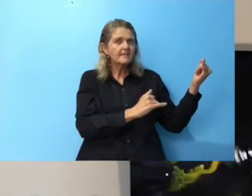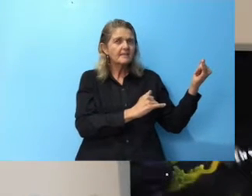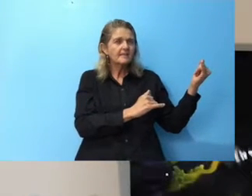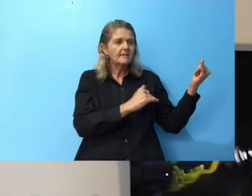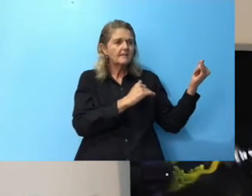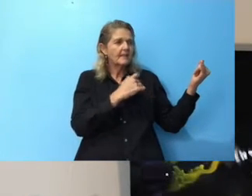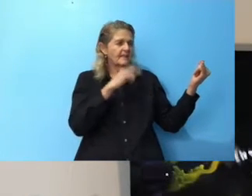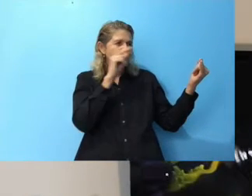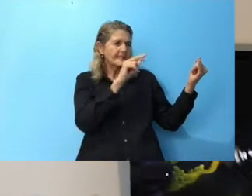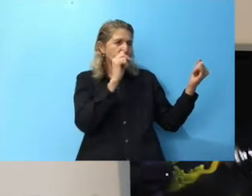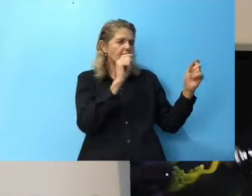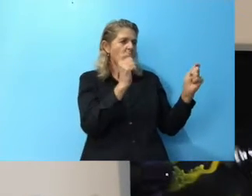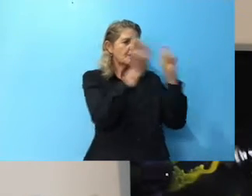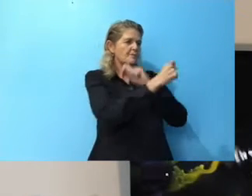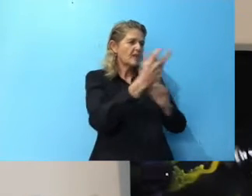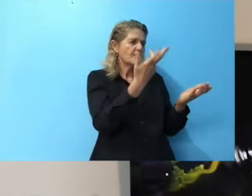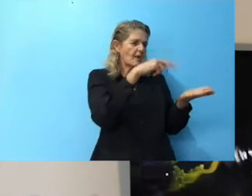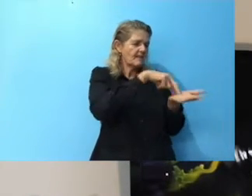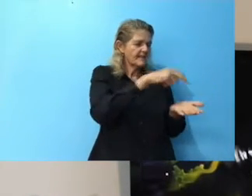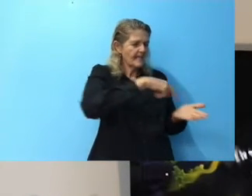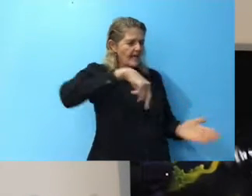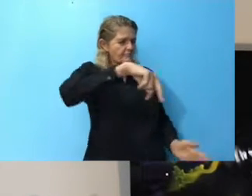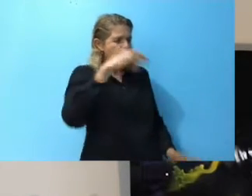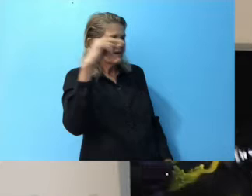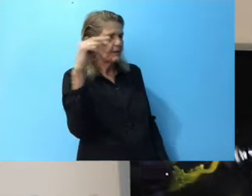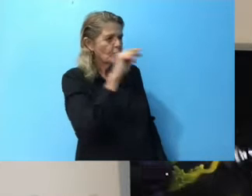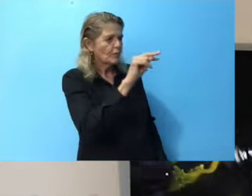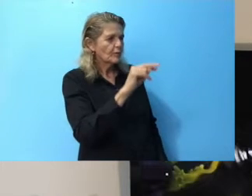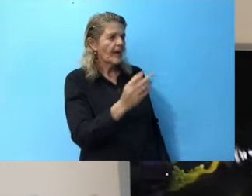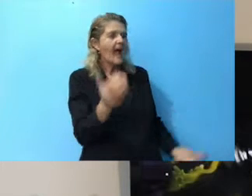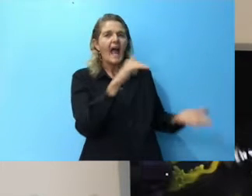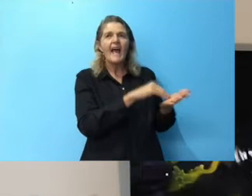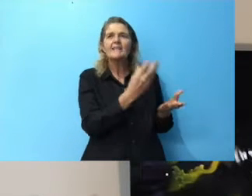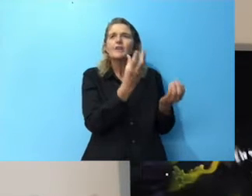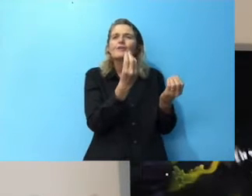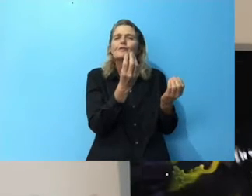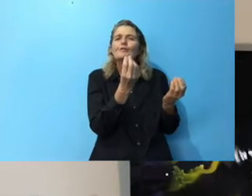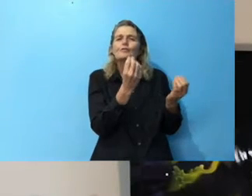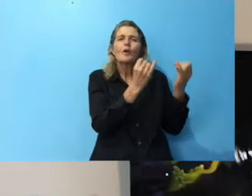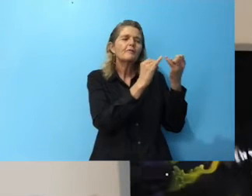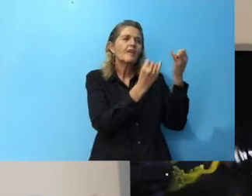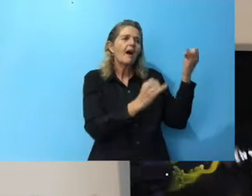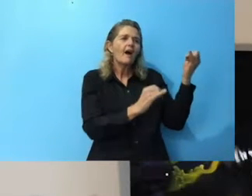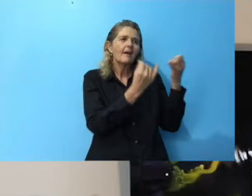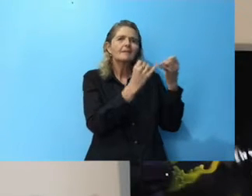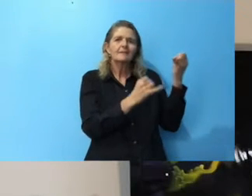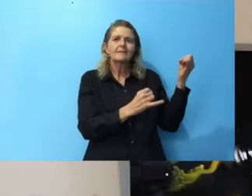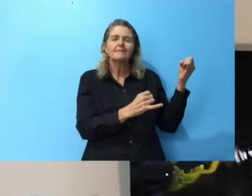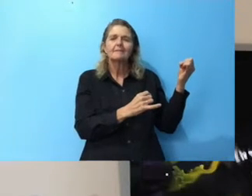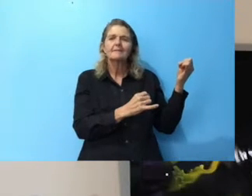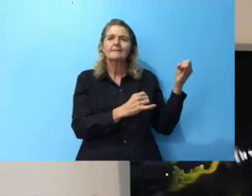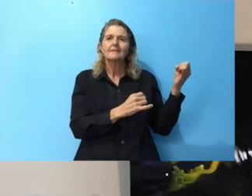of the canvas and bring in with some softer, gentle lines, which are going to make a